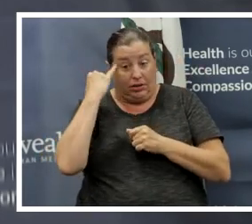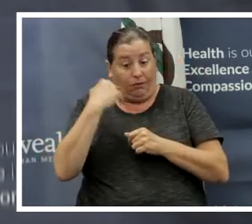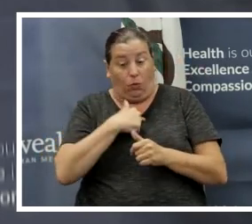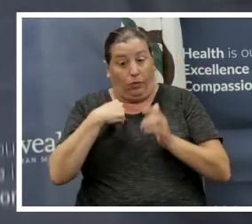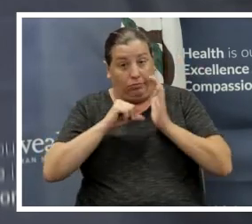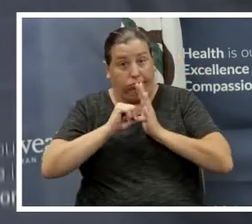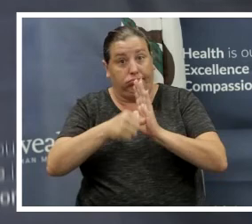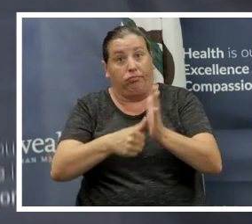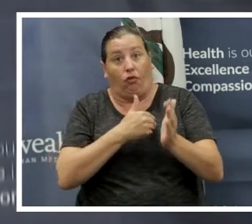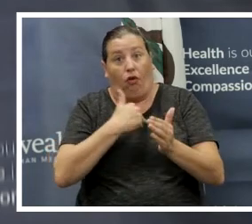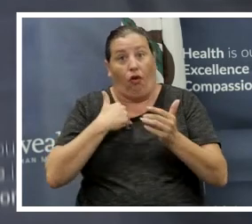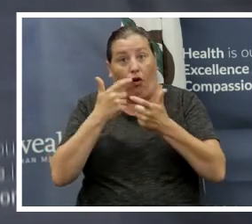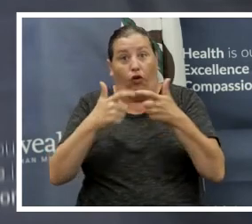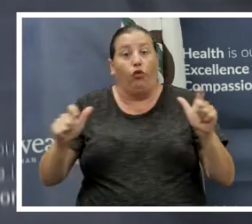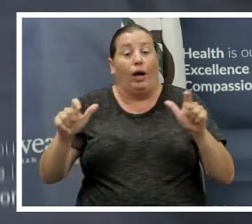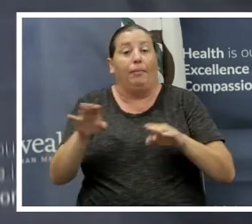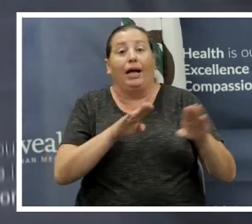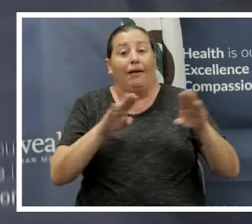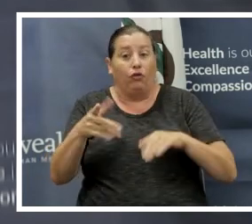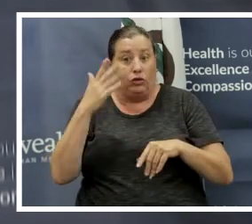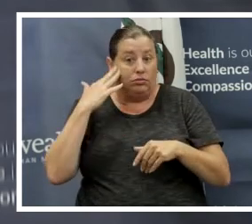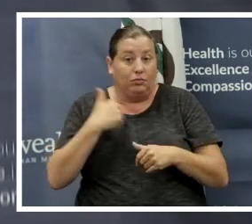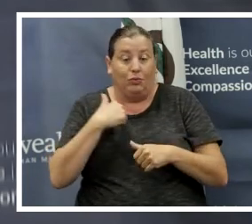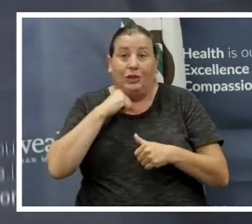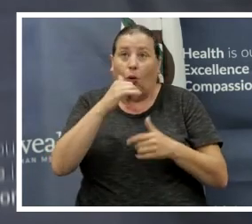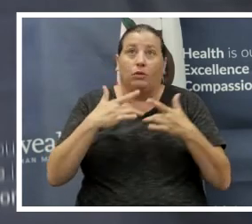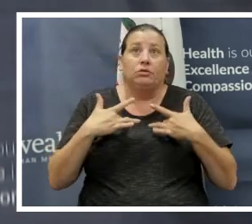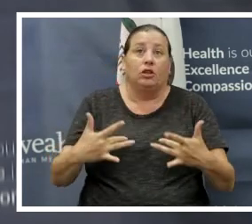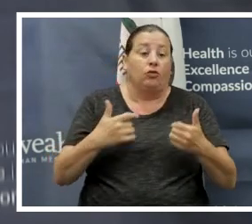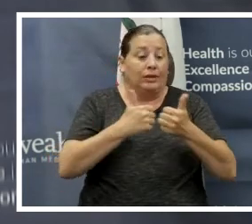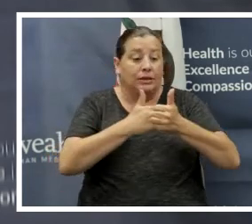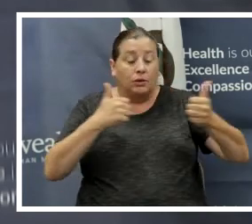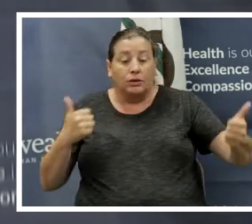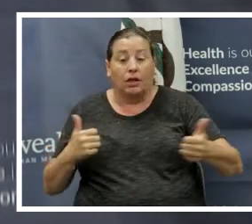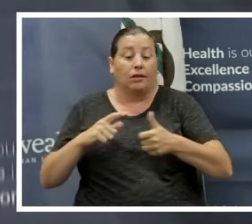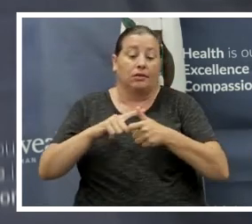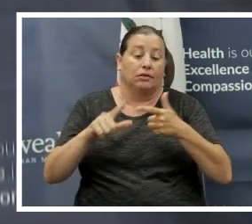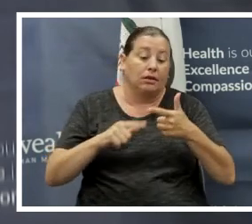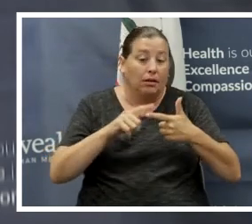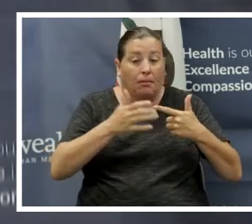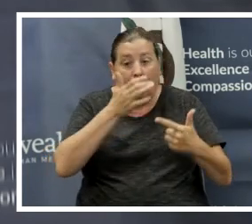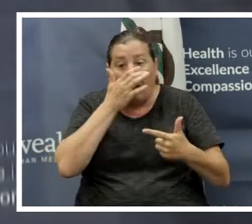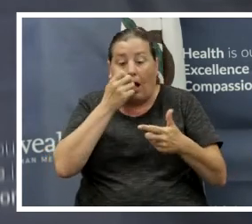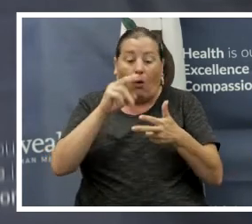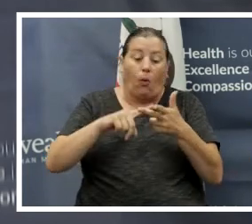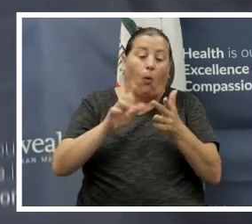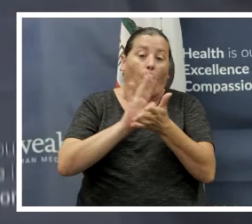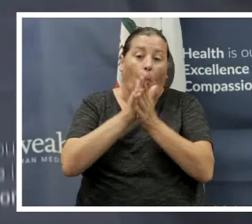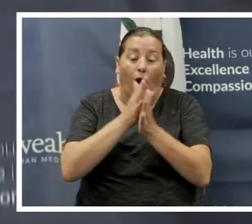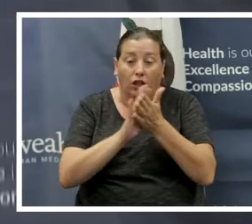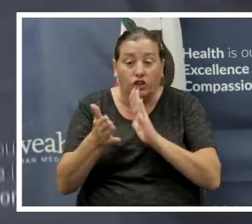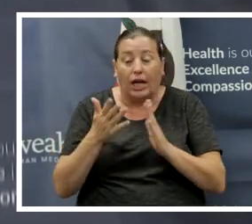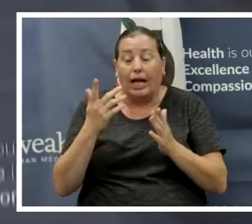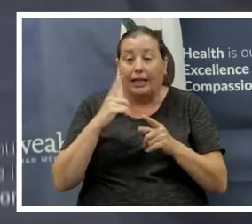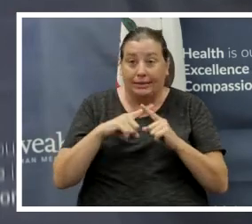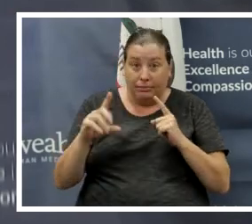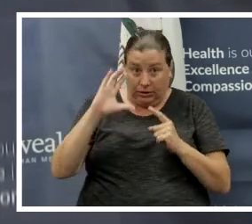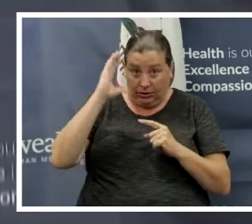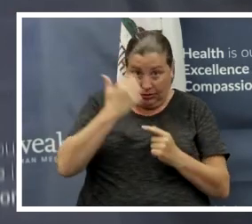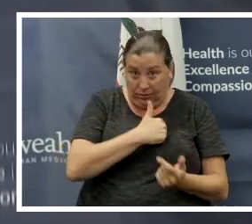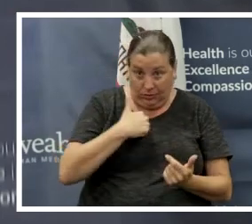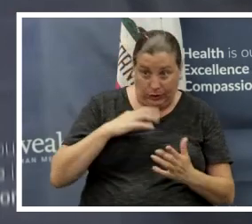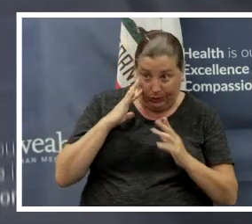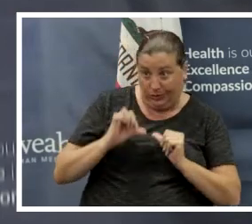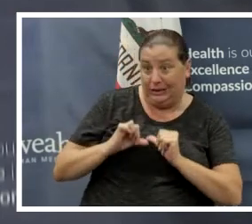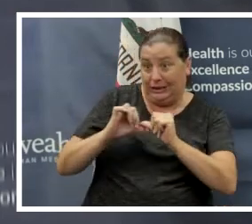generally wash our hands frequently and wear masks and socially distance during flu season, but it's all likelihood we're going to continue to do